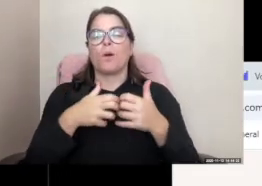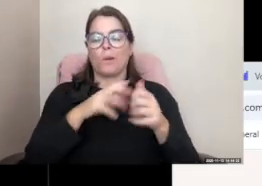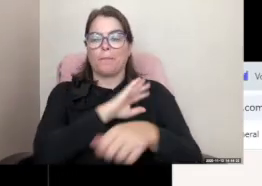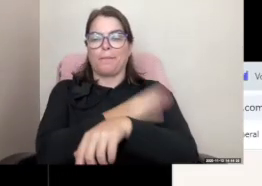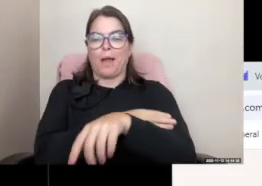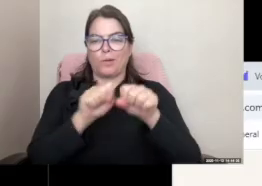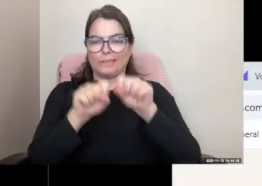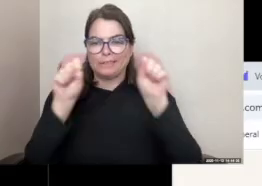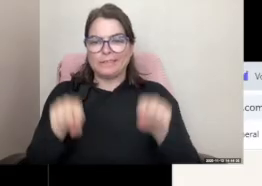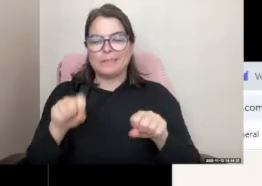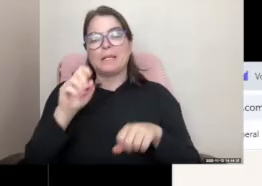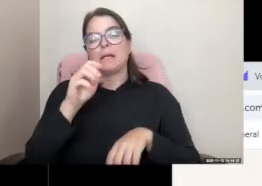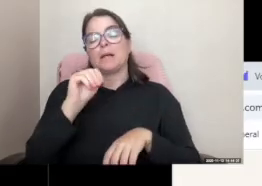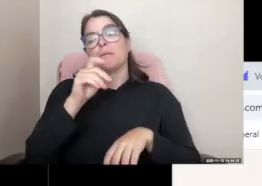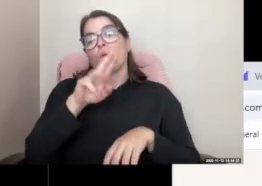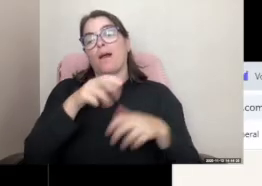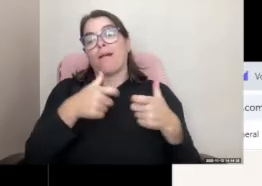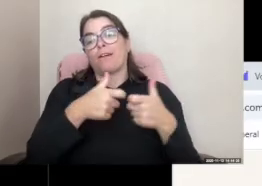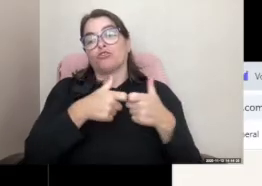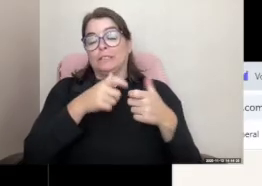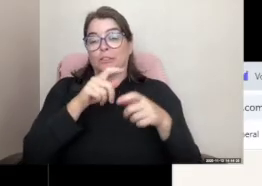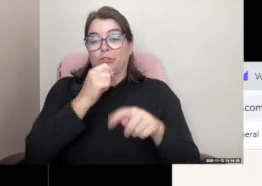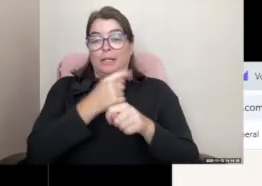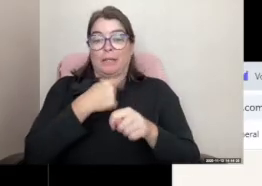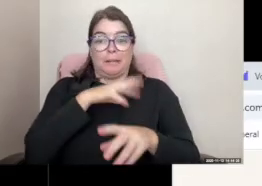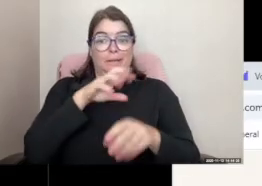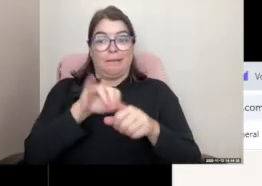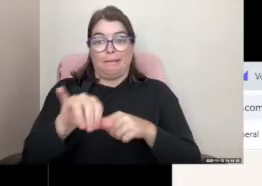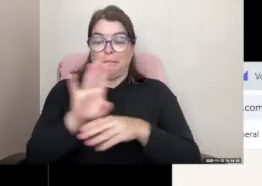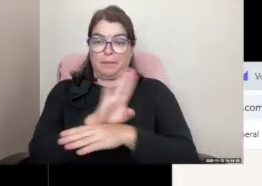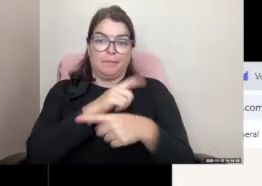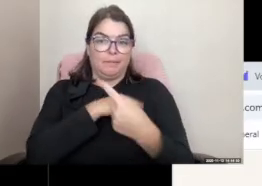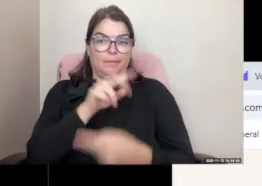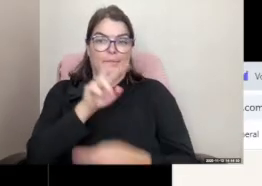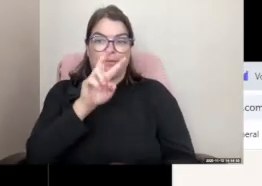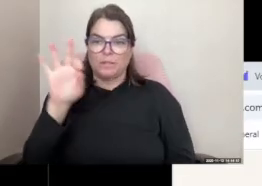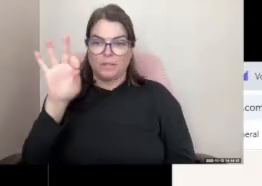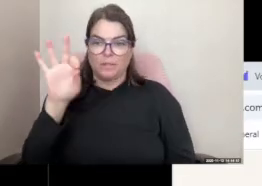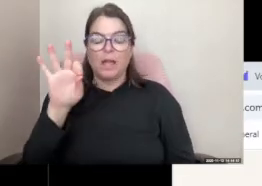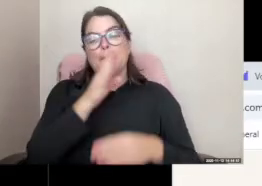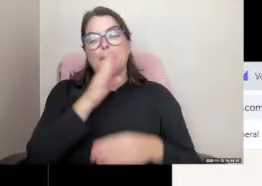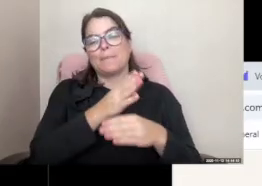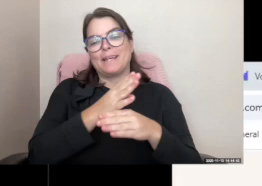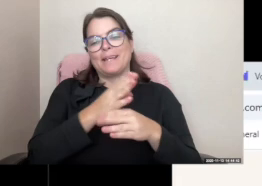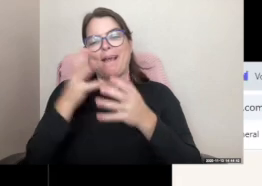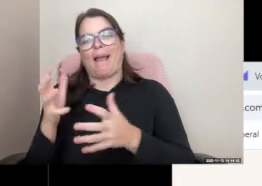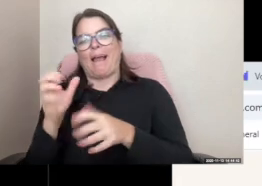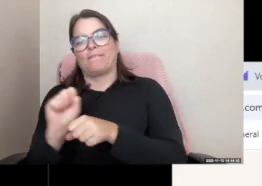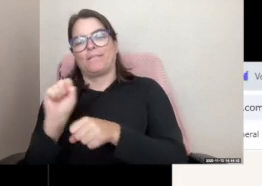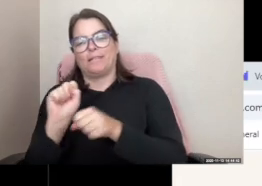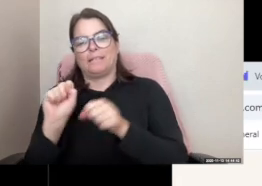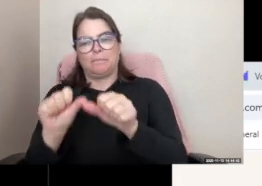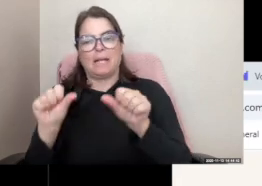Hope I'm pronouncing that correctly. Please go ahead, Robert. Hi, can you hear me? Yes. Great, fantastic.